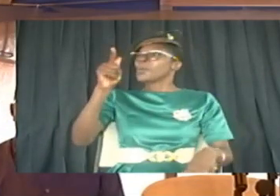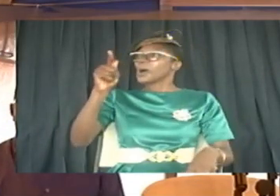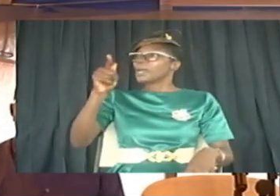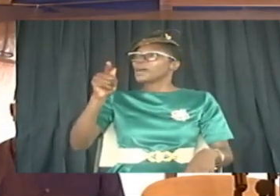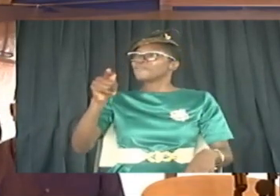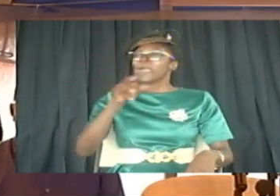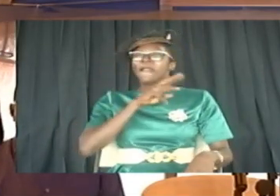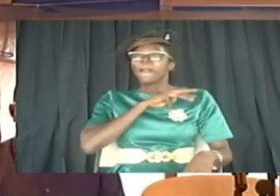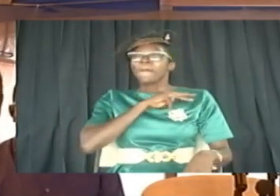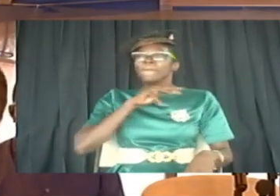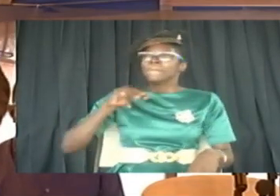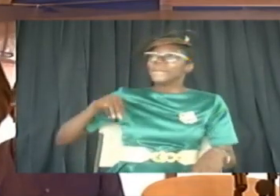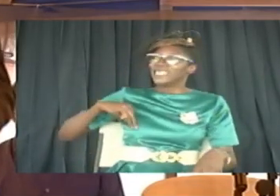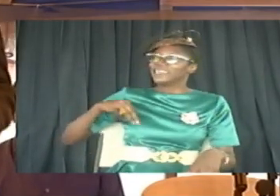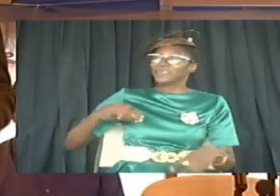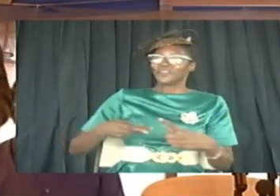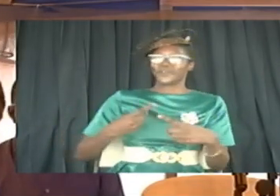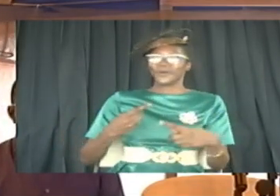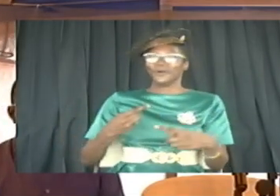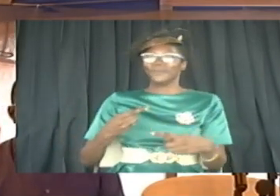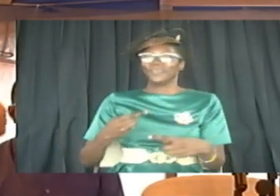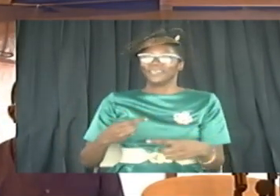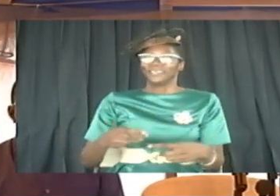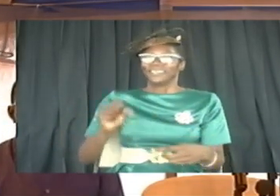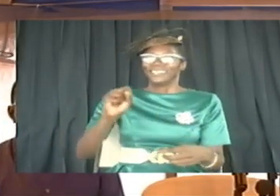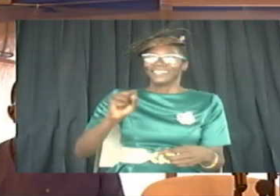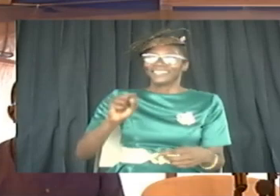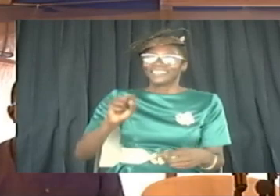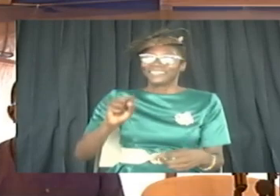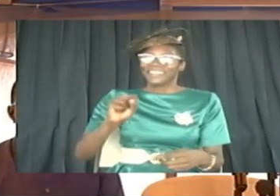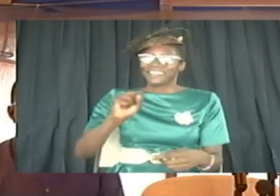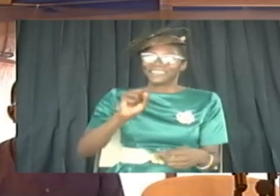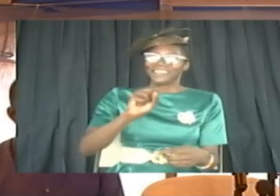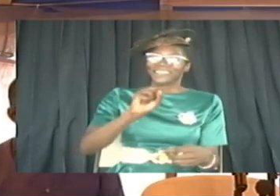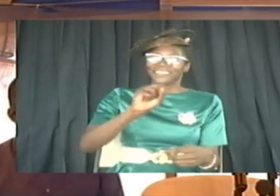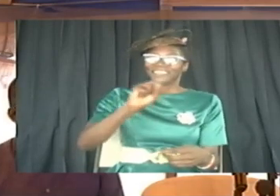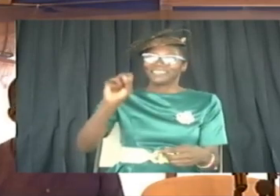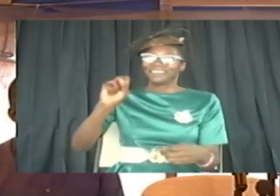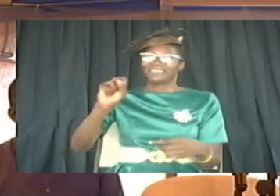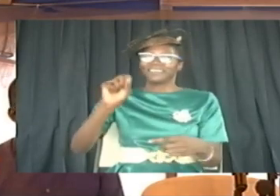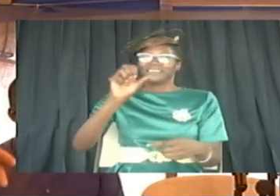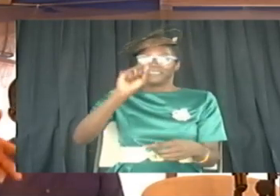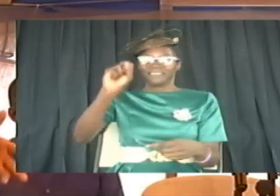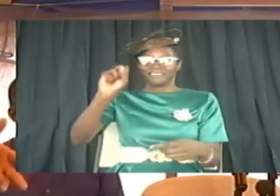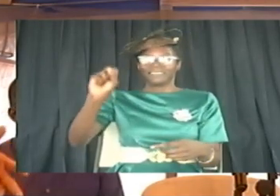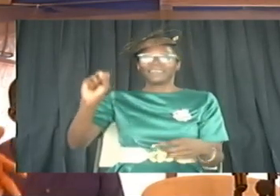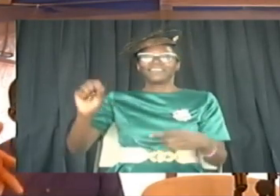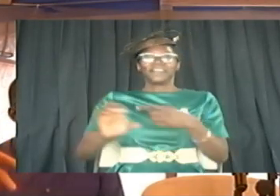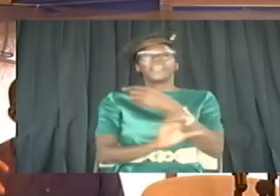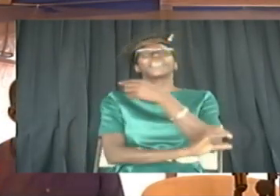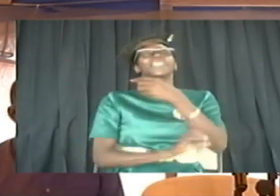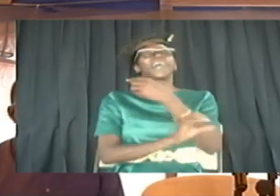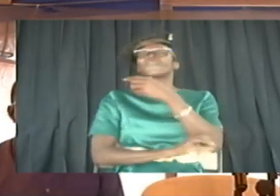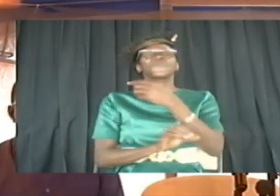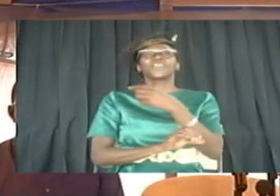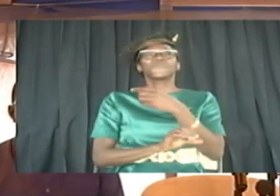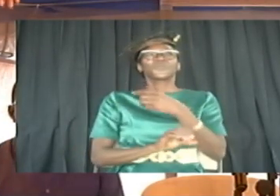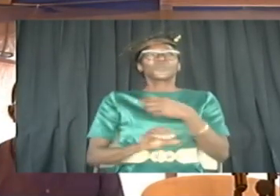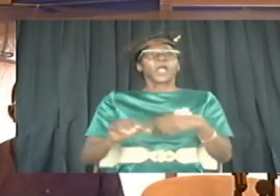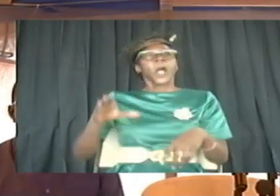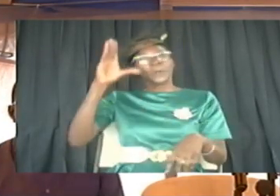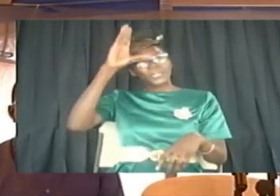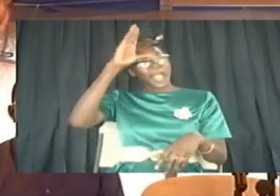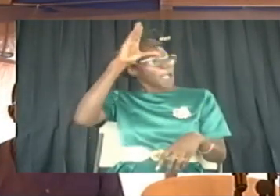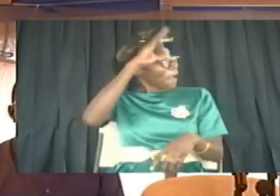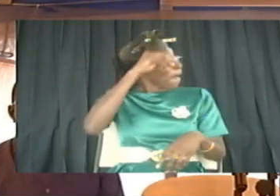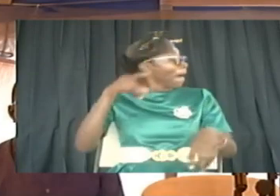from St. Catherine. And we said, Brother Cook, come over here right now. And we spoke to the